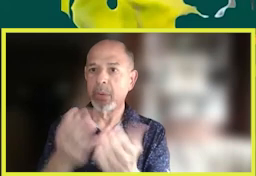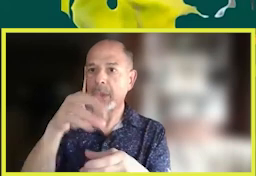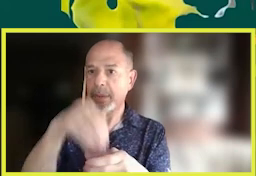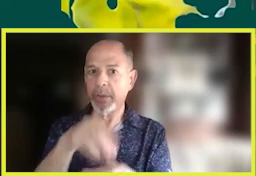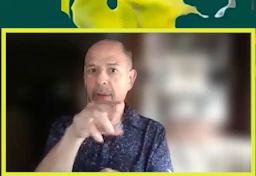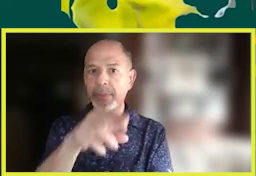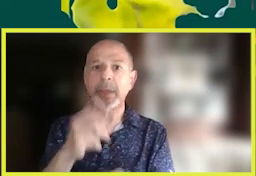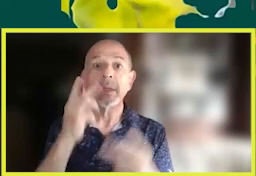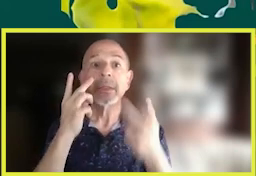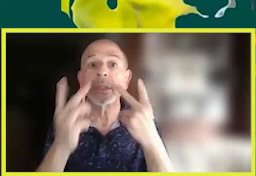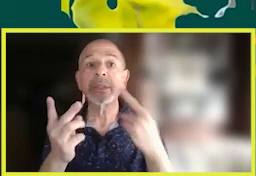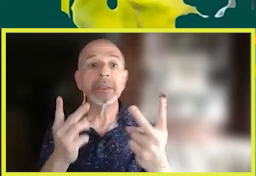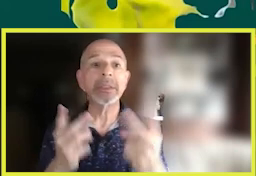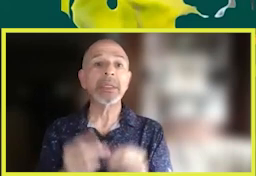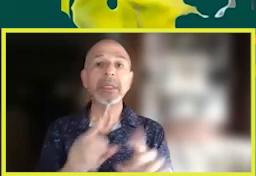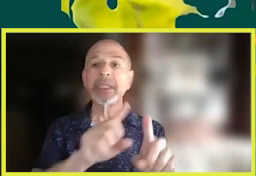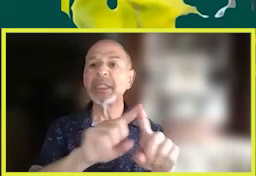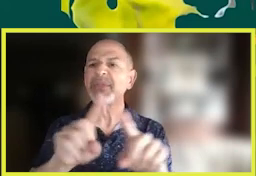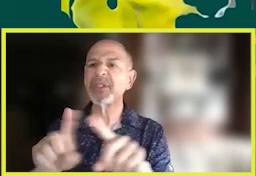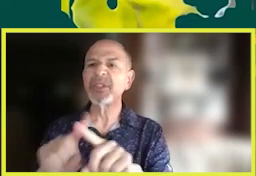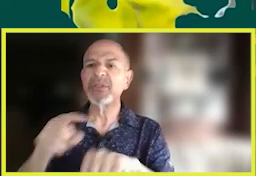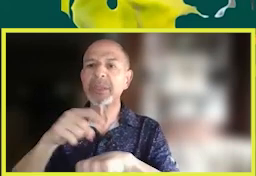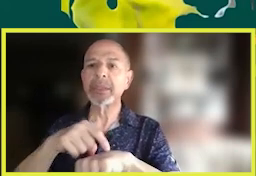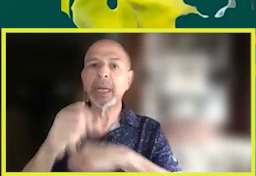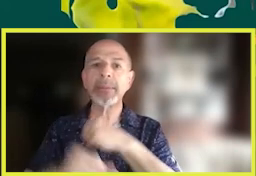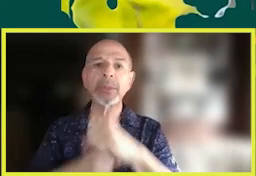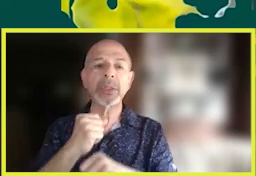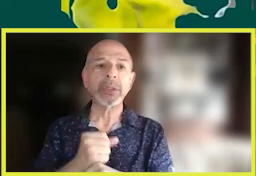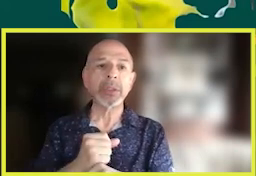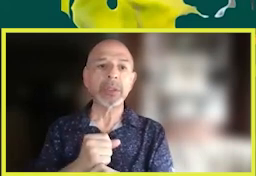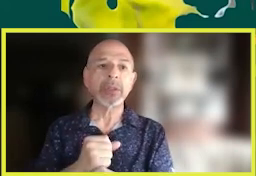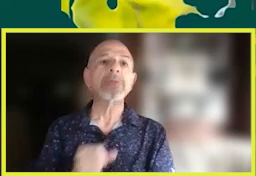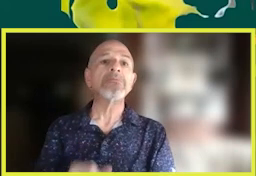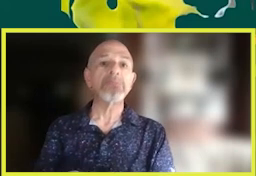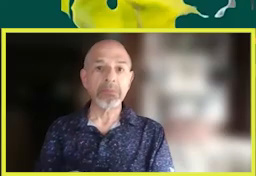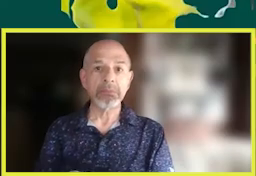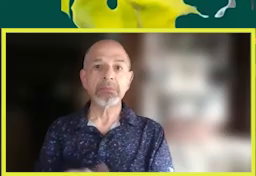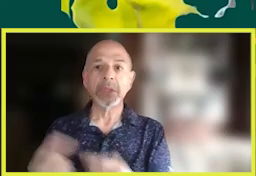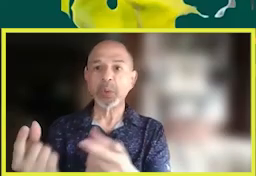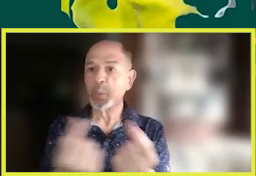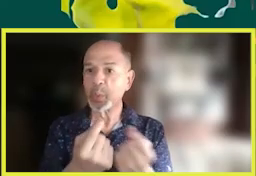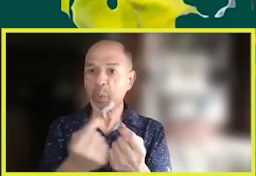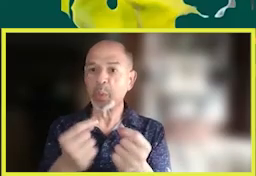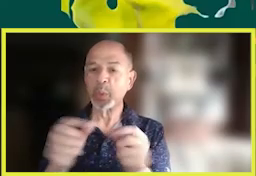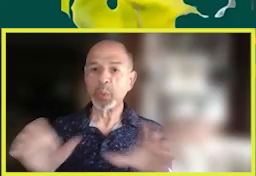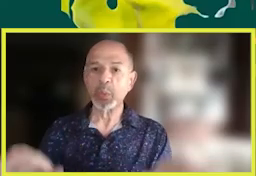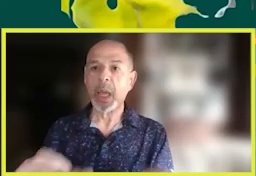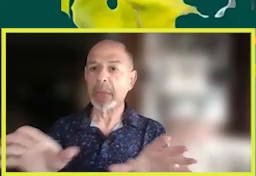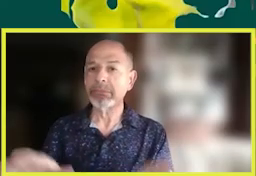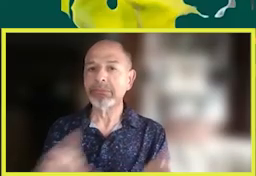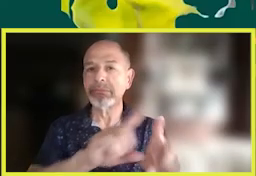look at some of the seasonal things that aren't always available, but they're available at different times of the year.